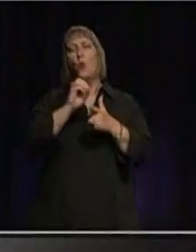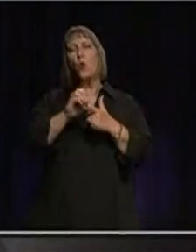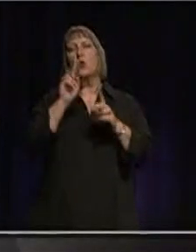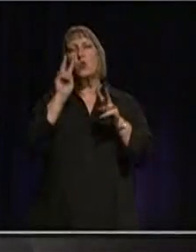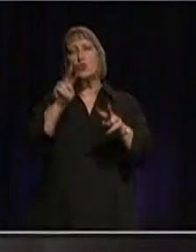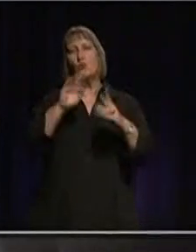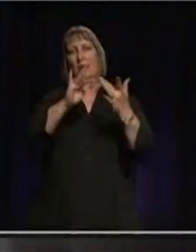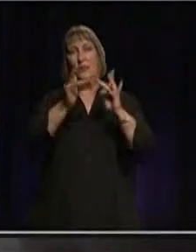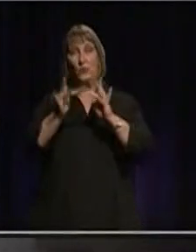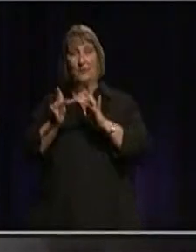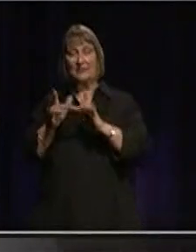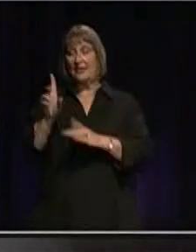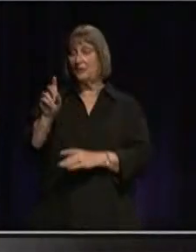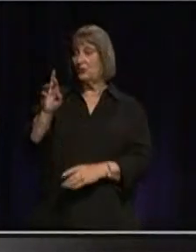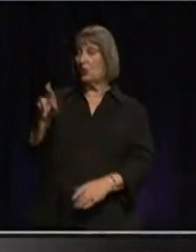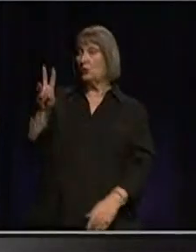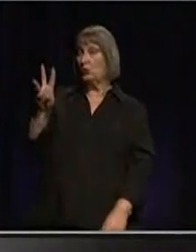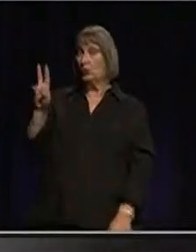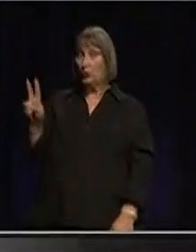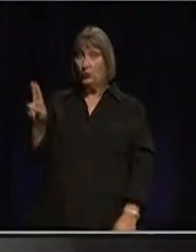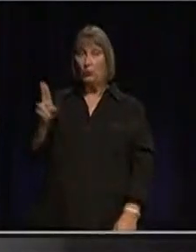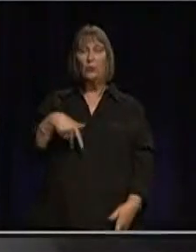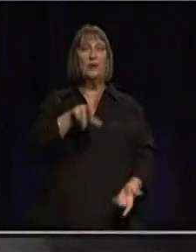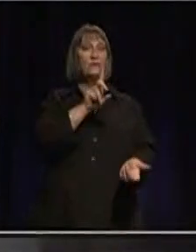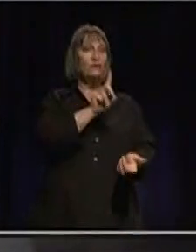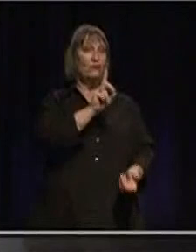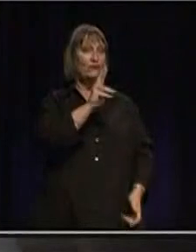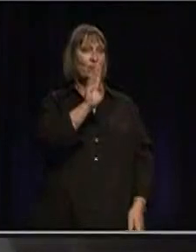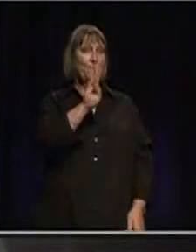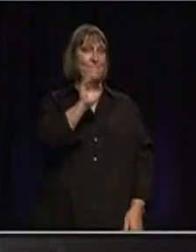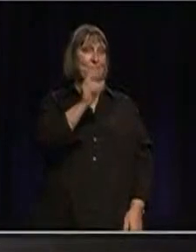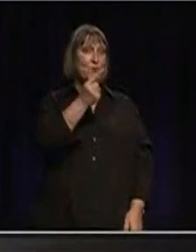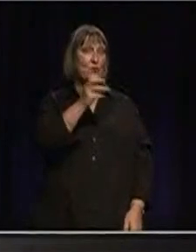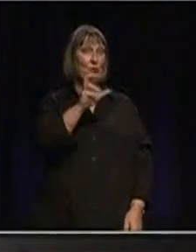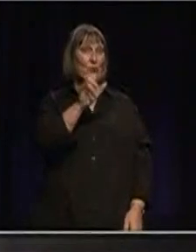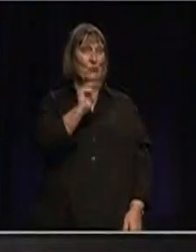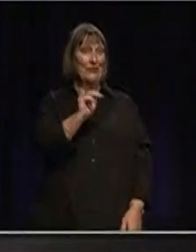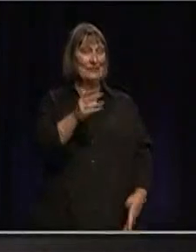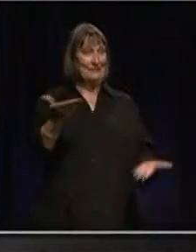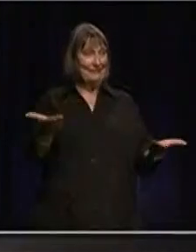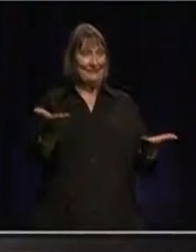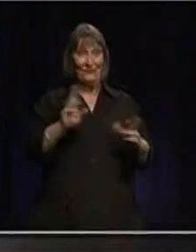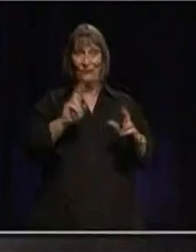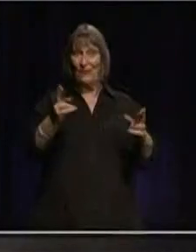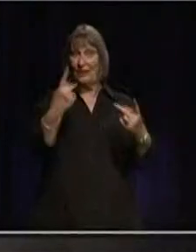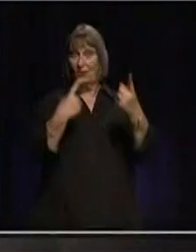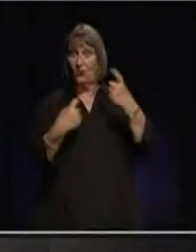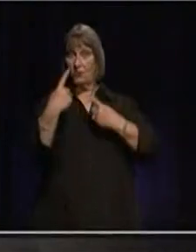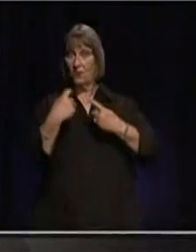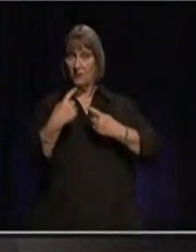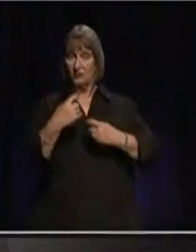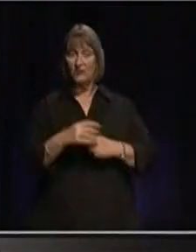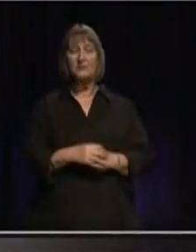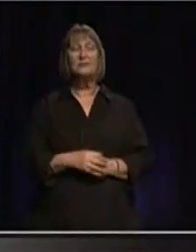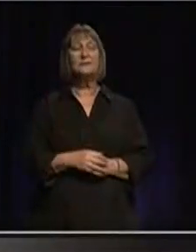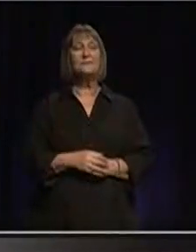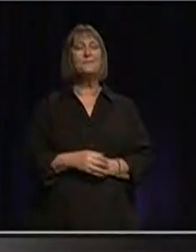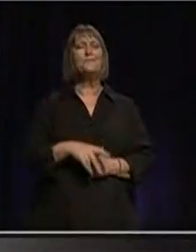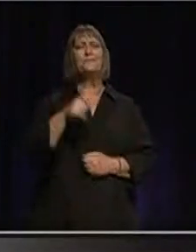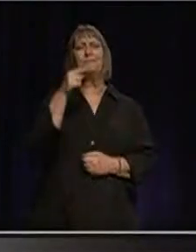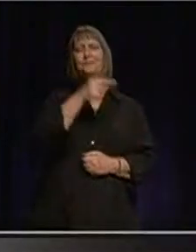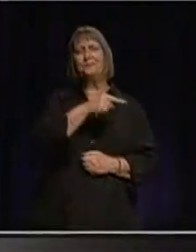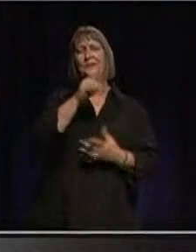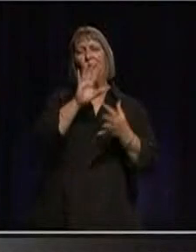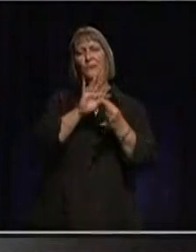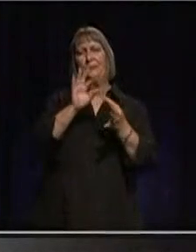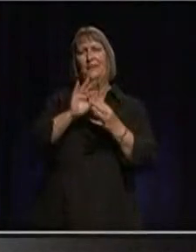covid19.sanantonio.gov. Dr. Wu, Dr. Berggren, and myself are available for questions. Mayor, you guys have mentioned previously, since the announcement